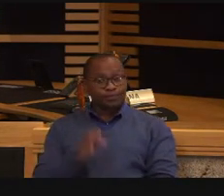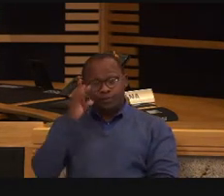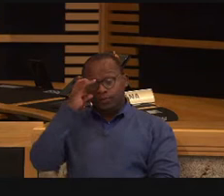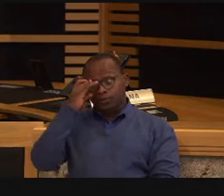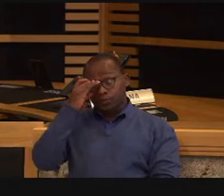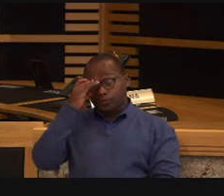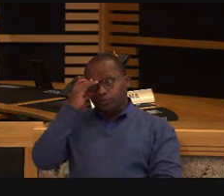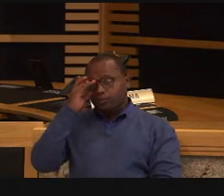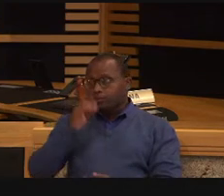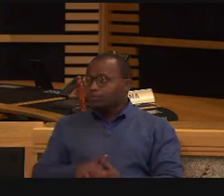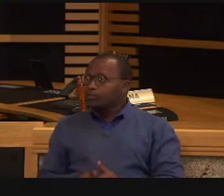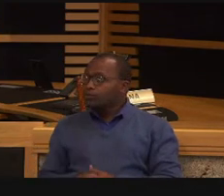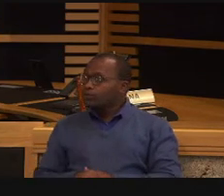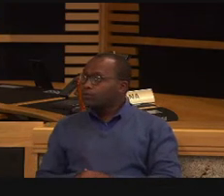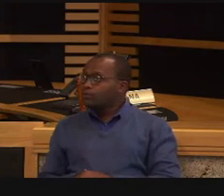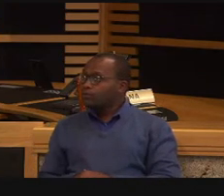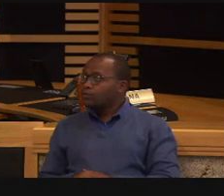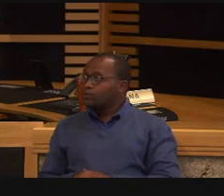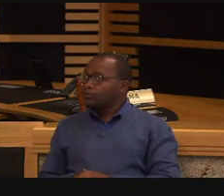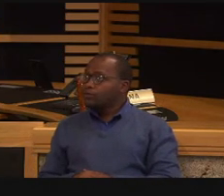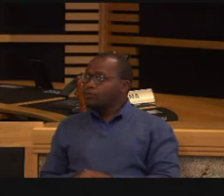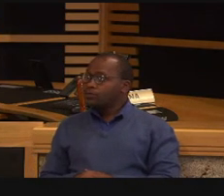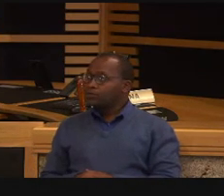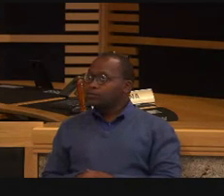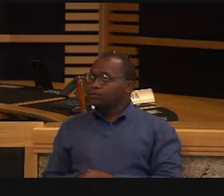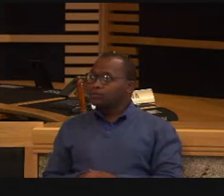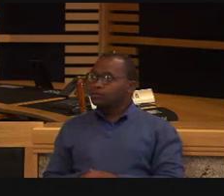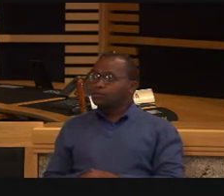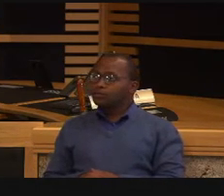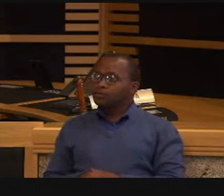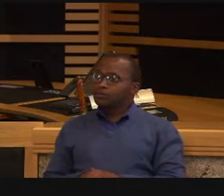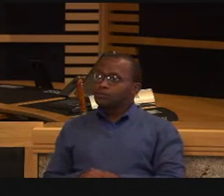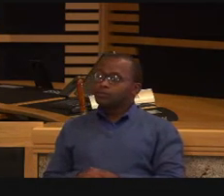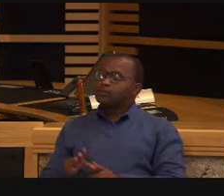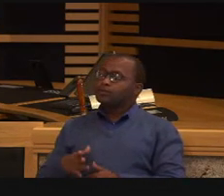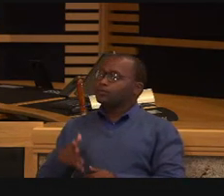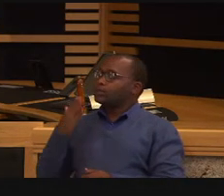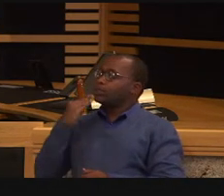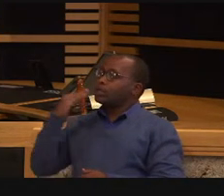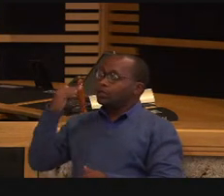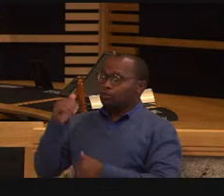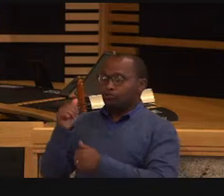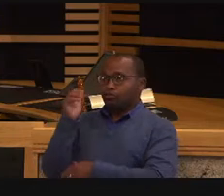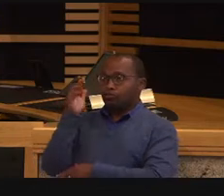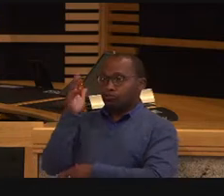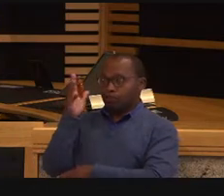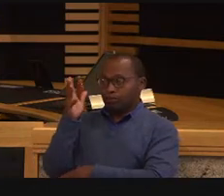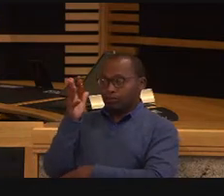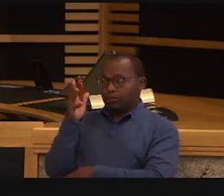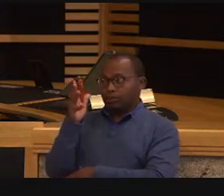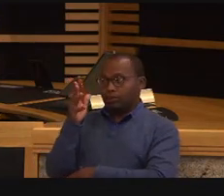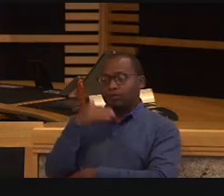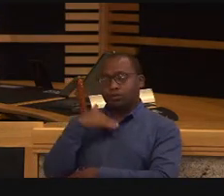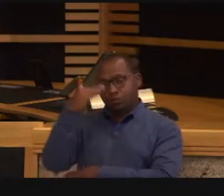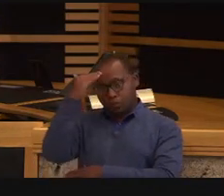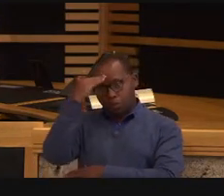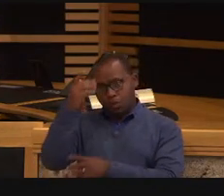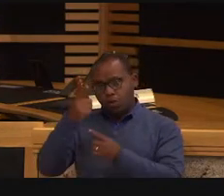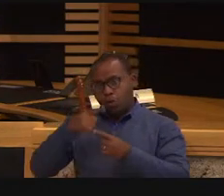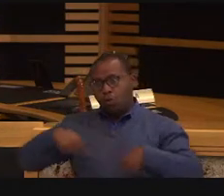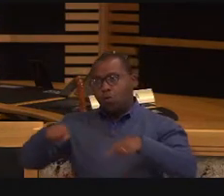Thanks, Deputy Speaker. Your established protocol is observed. Allow me